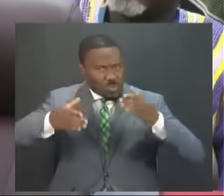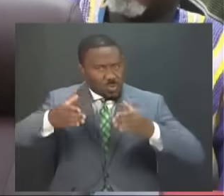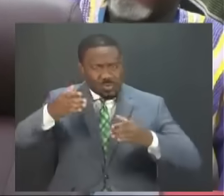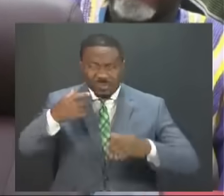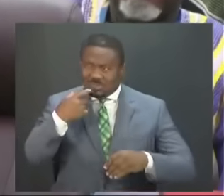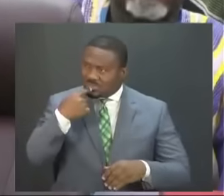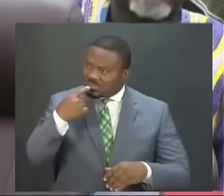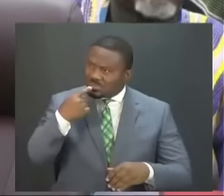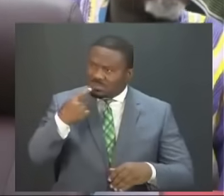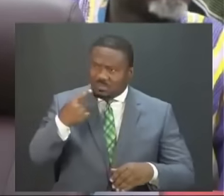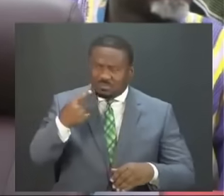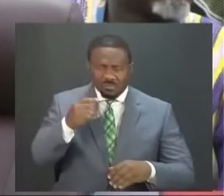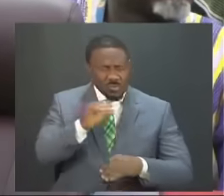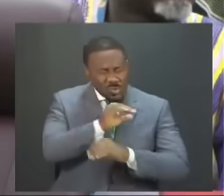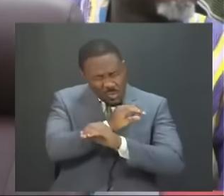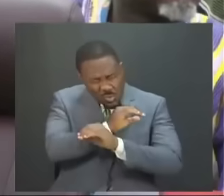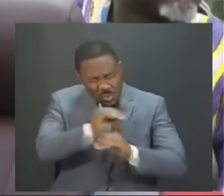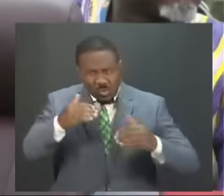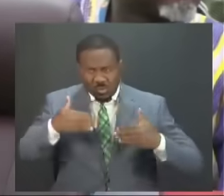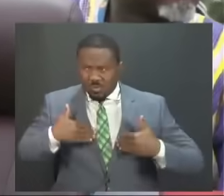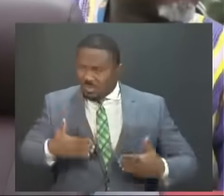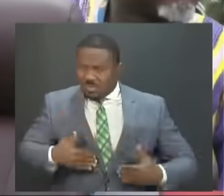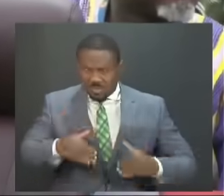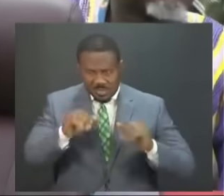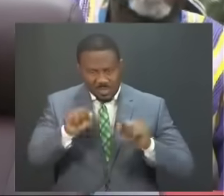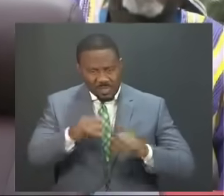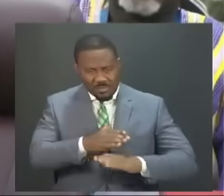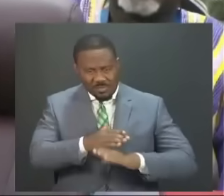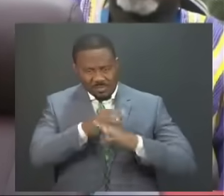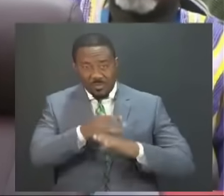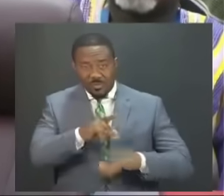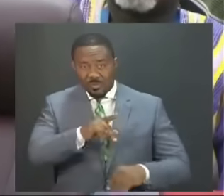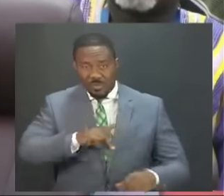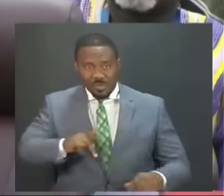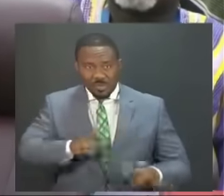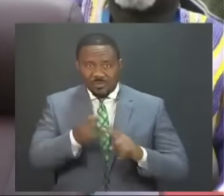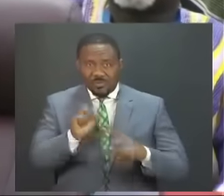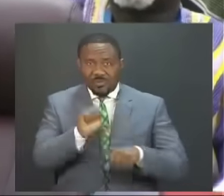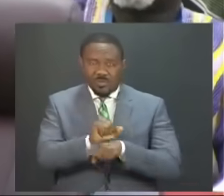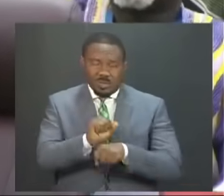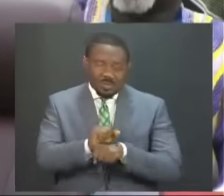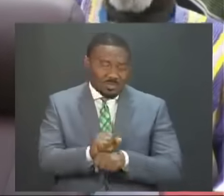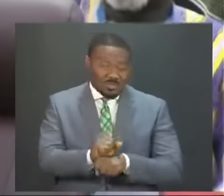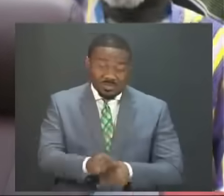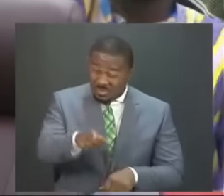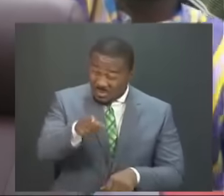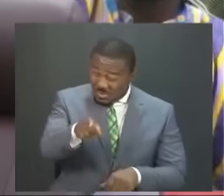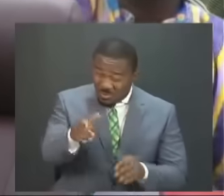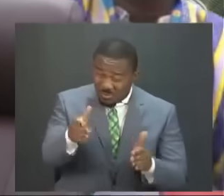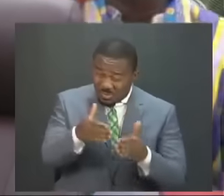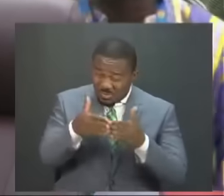constitutional rights. So that matter, the minority leader shouldn't go there. It is settled.